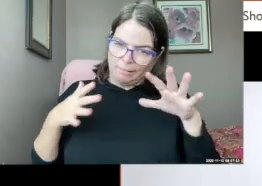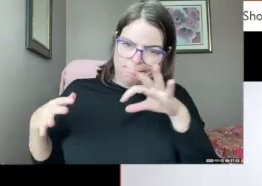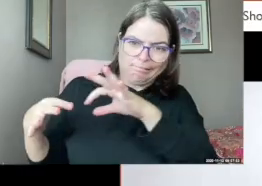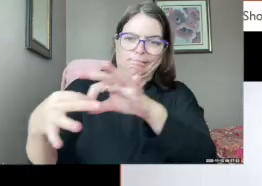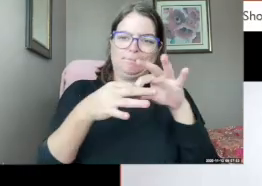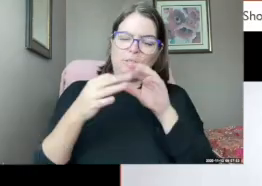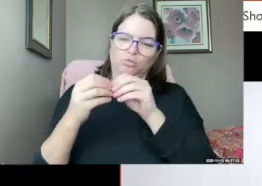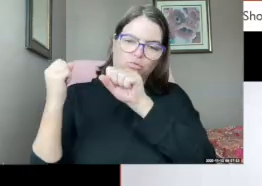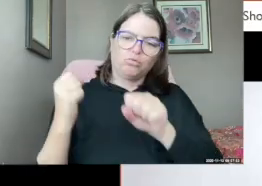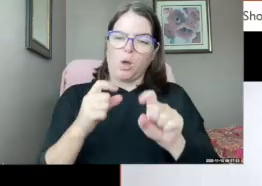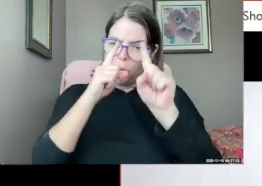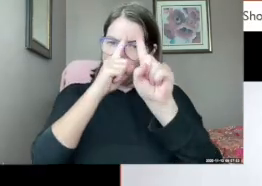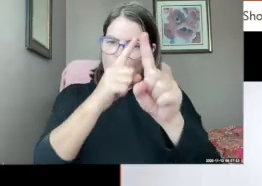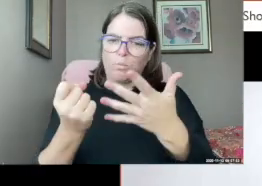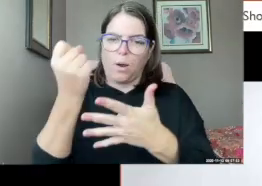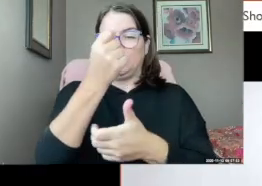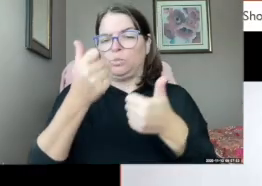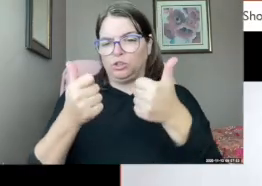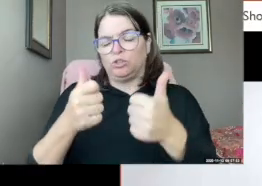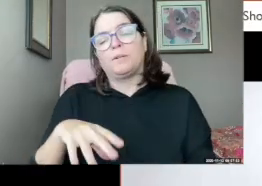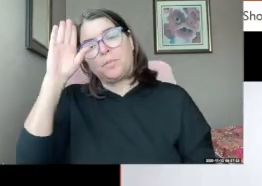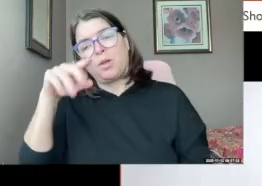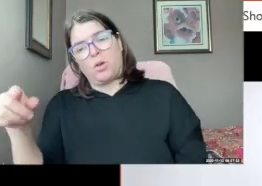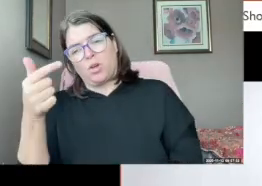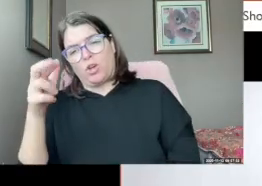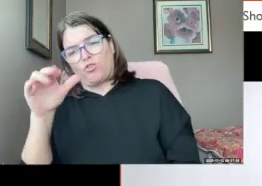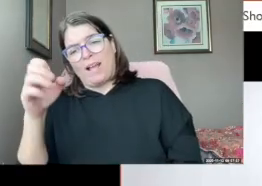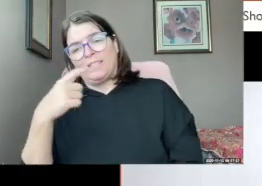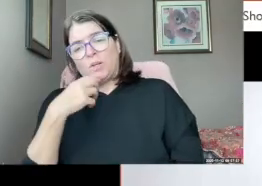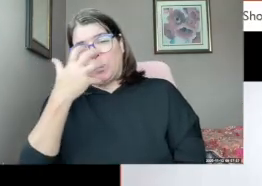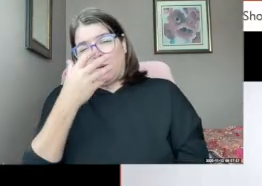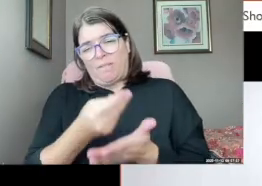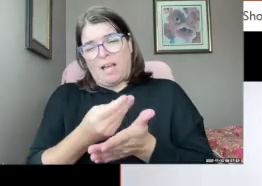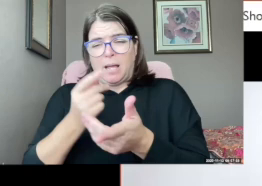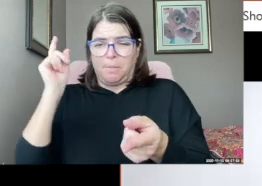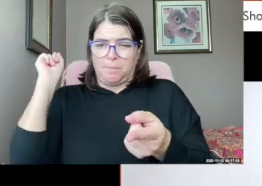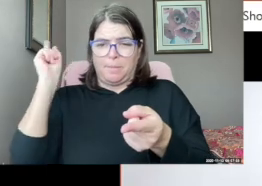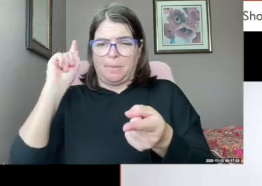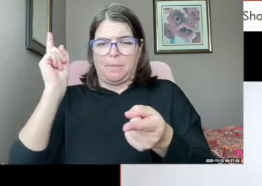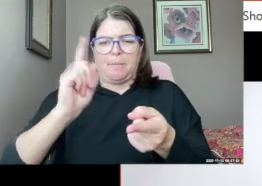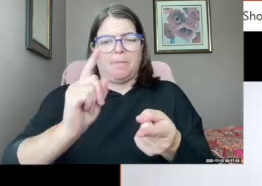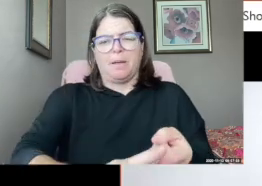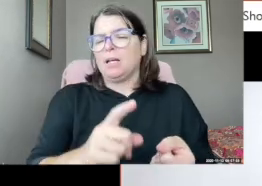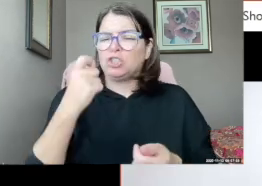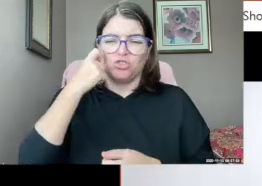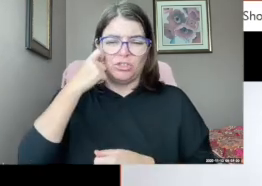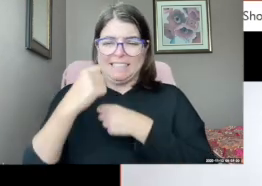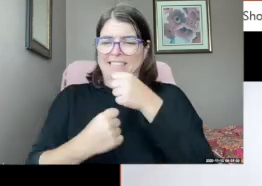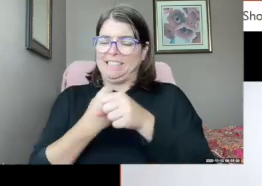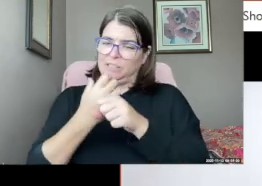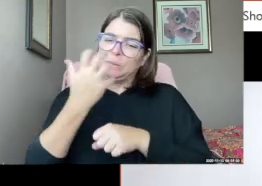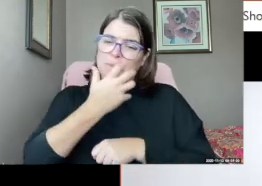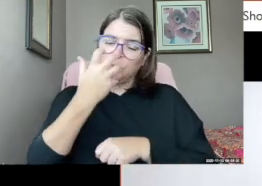funding priorities. As you just heard from Grace, funding has been minimal in recent years, and we don't want to miss